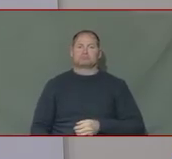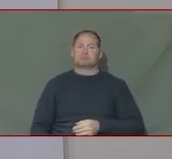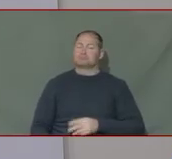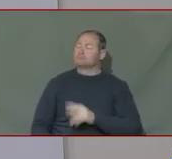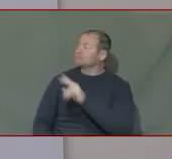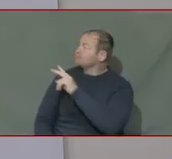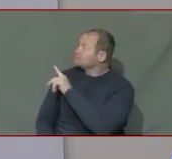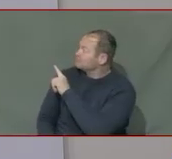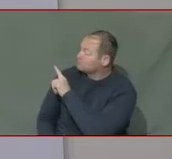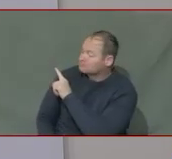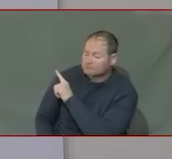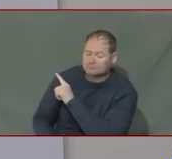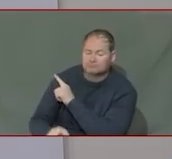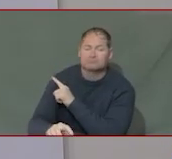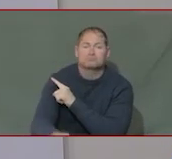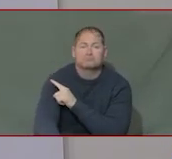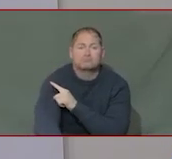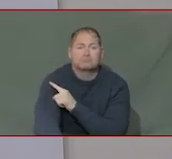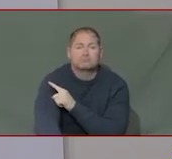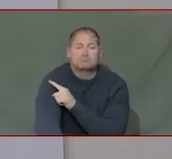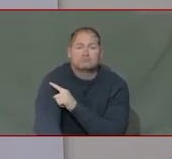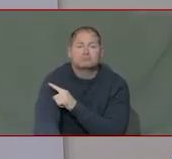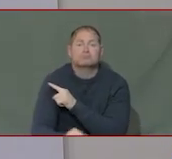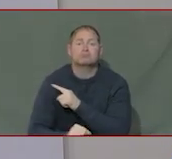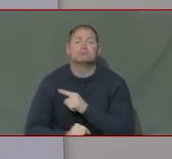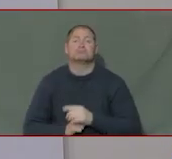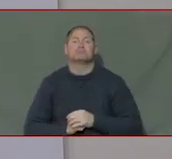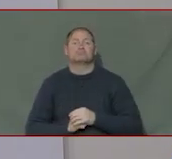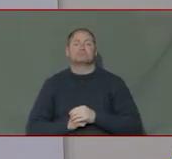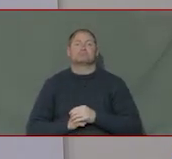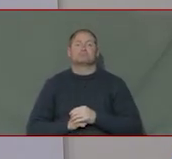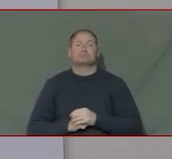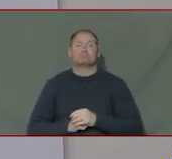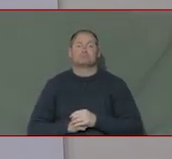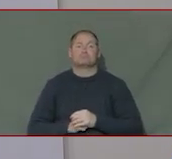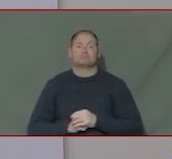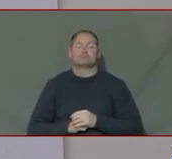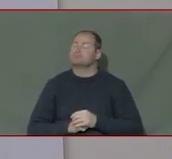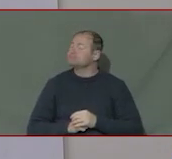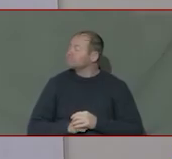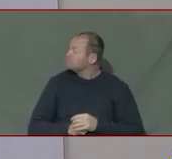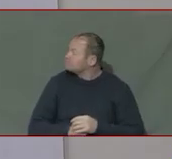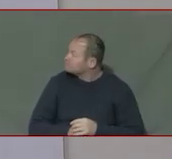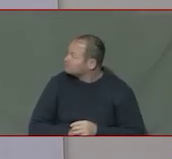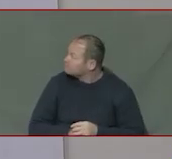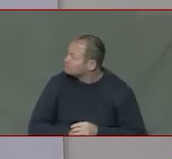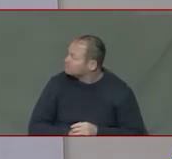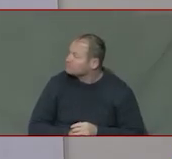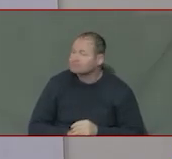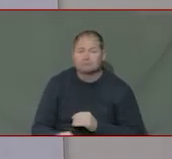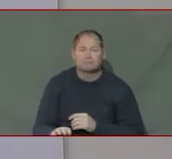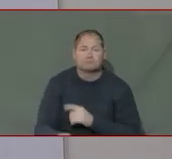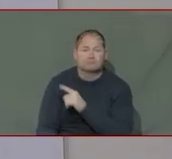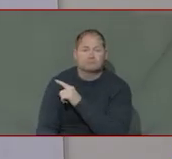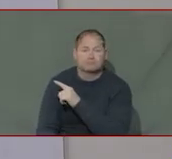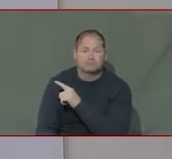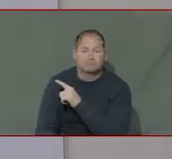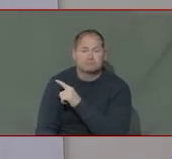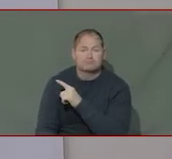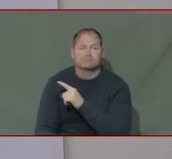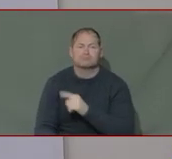on the front page. You will see that the questions are always very, very